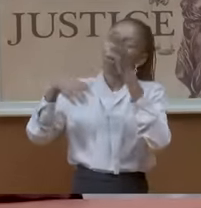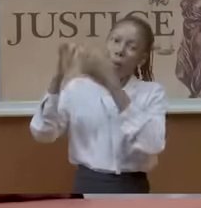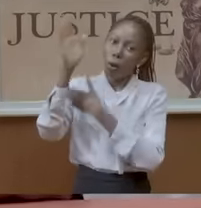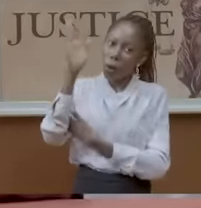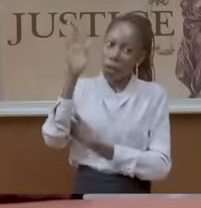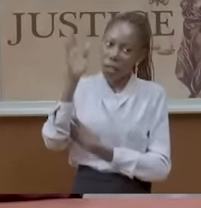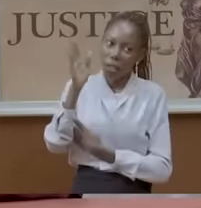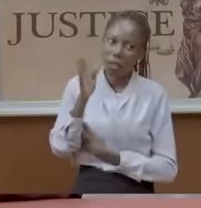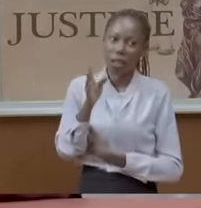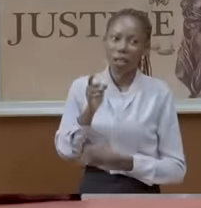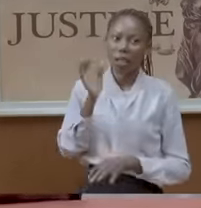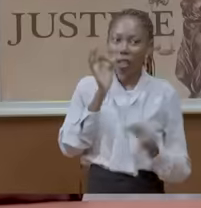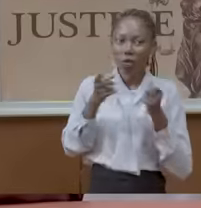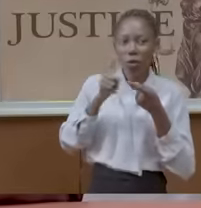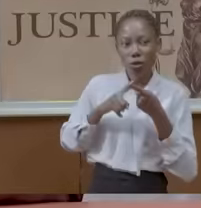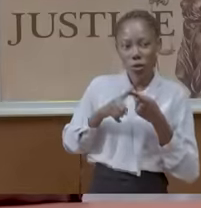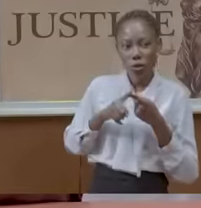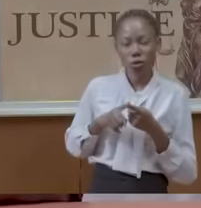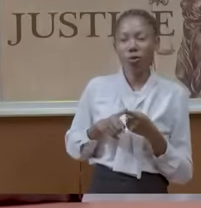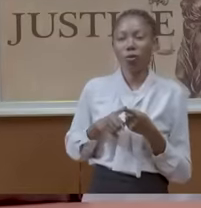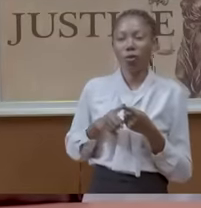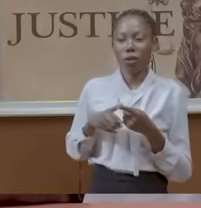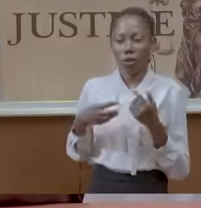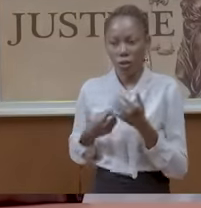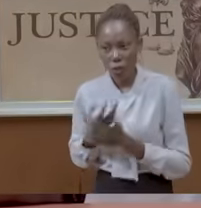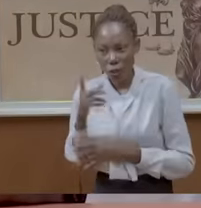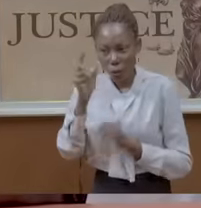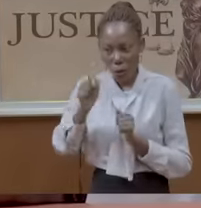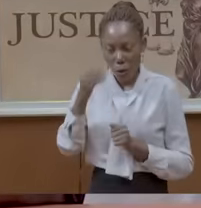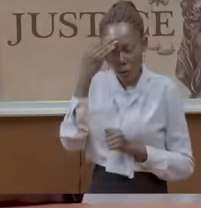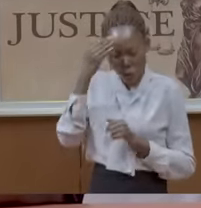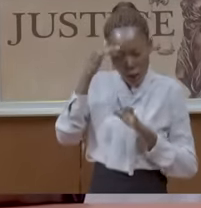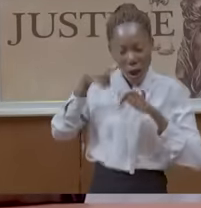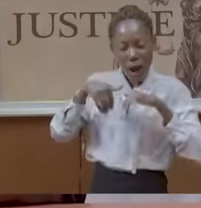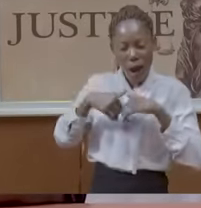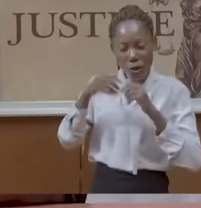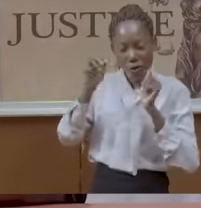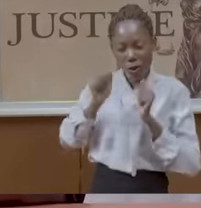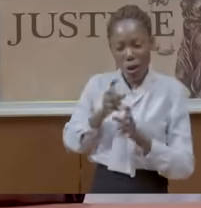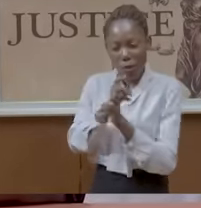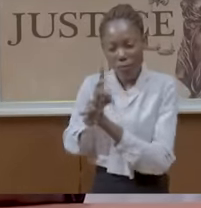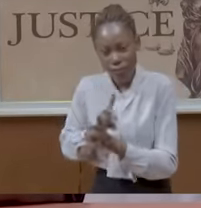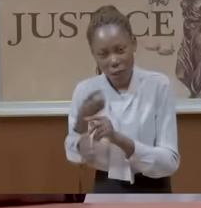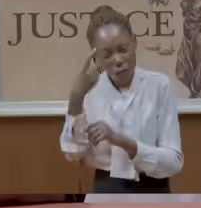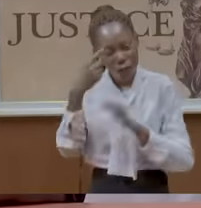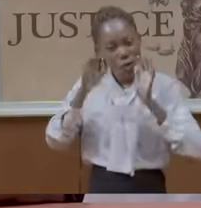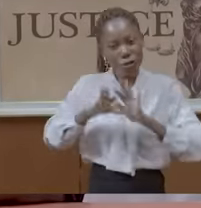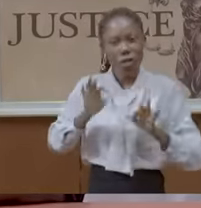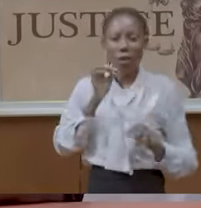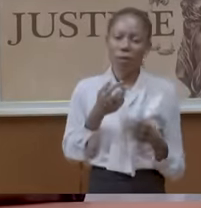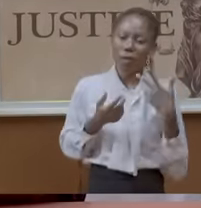raising kids, we always consider the number of children we can conveniently afford to